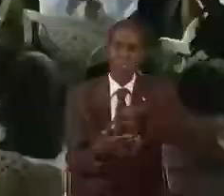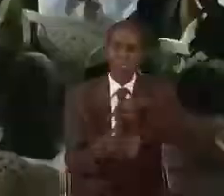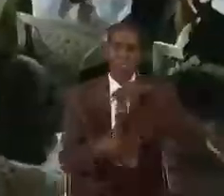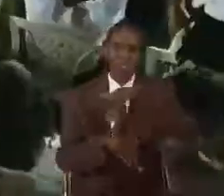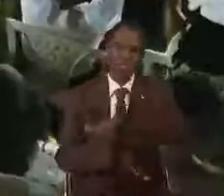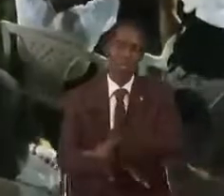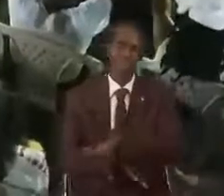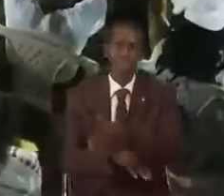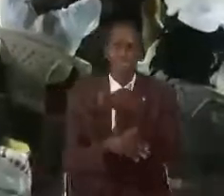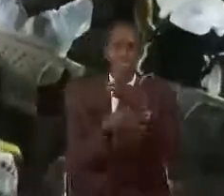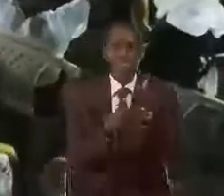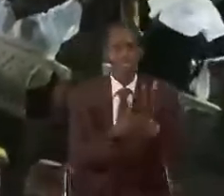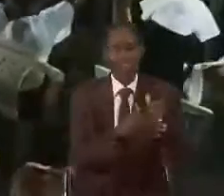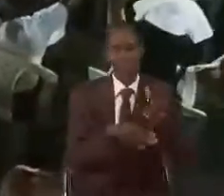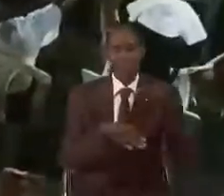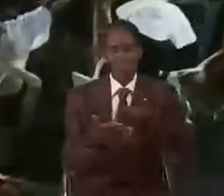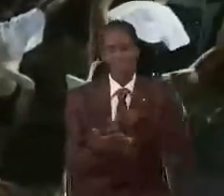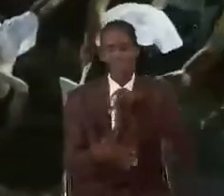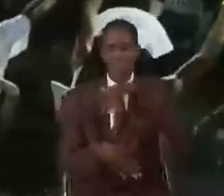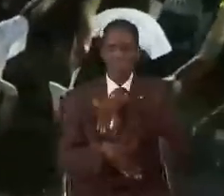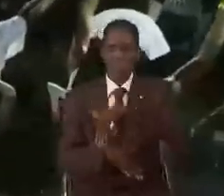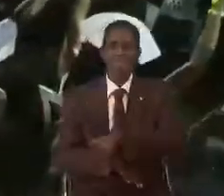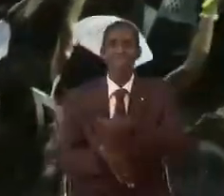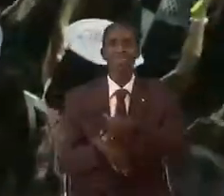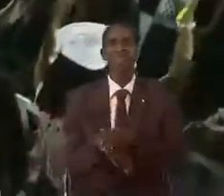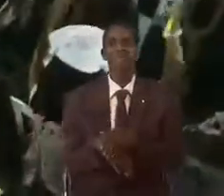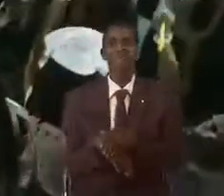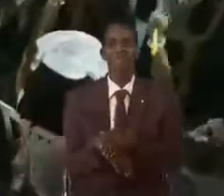is distribution tonight.